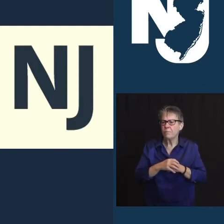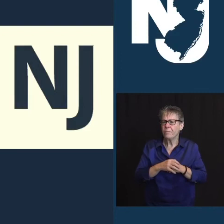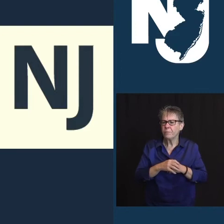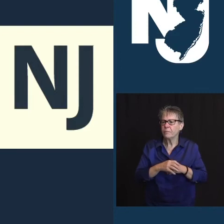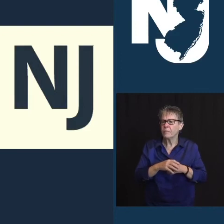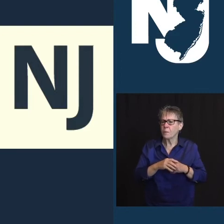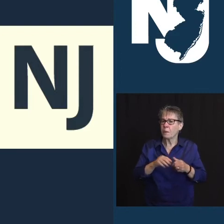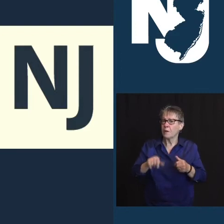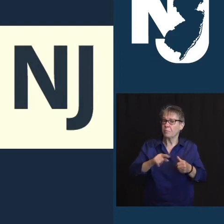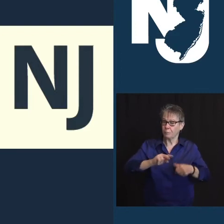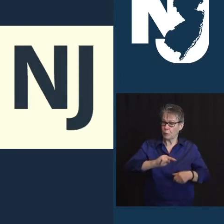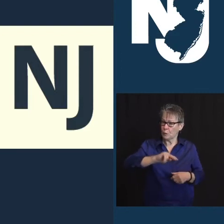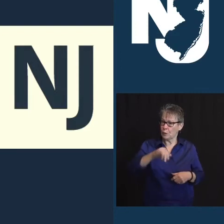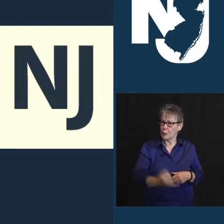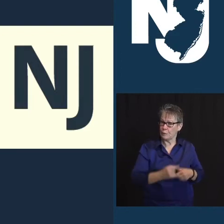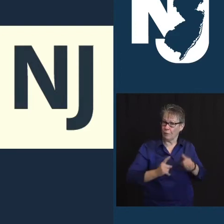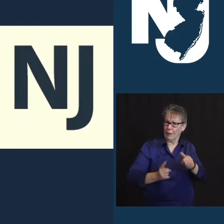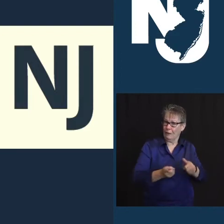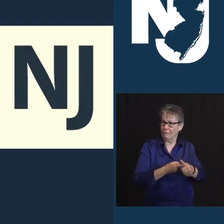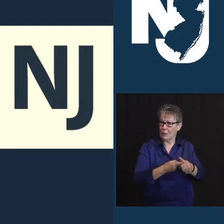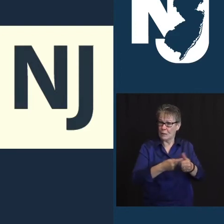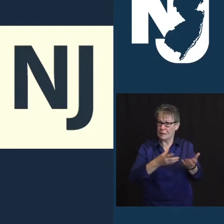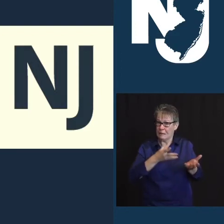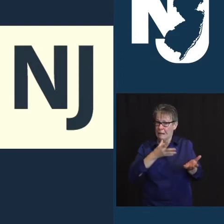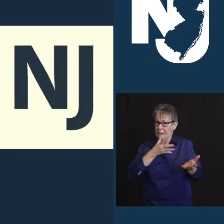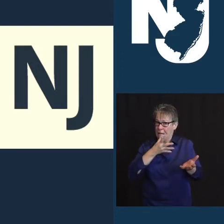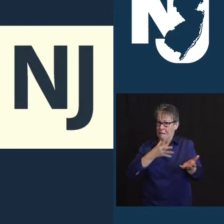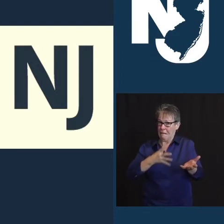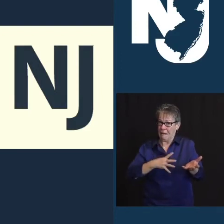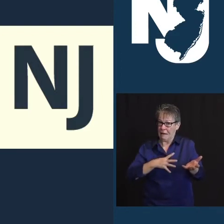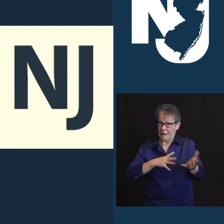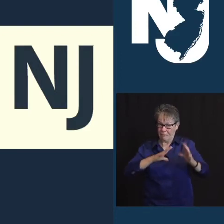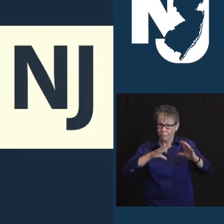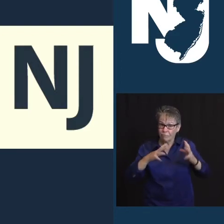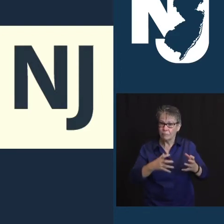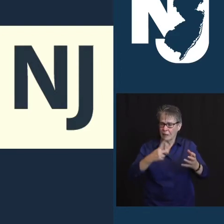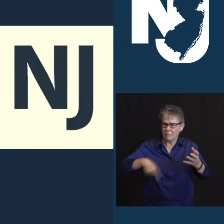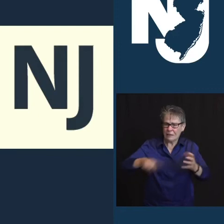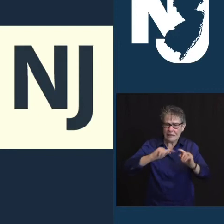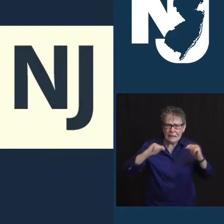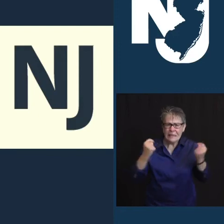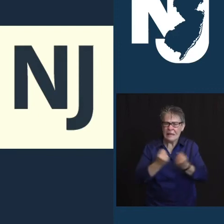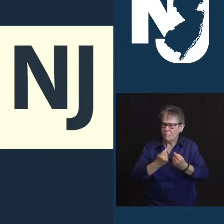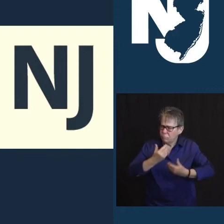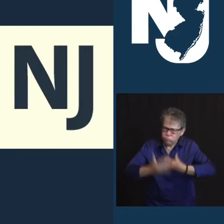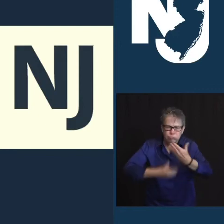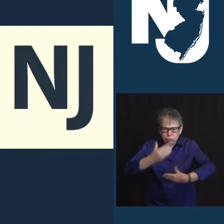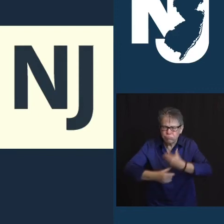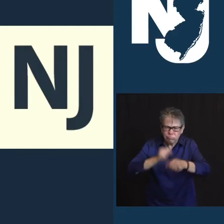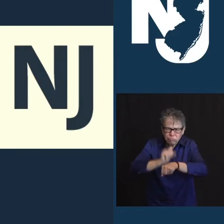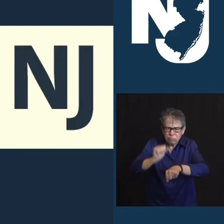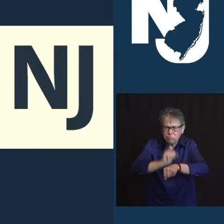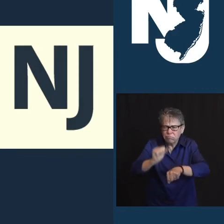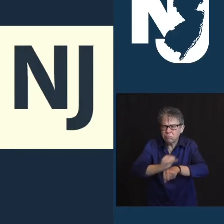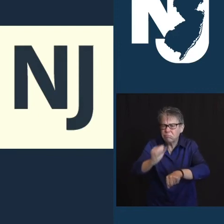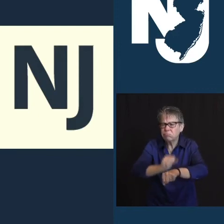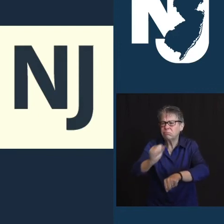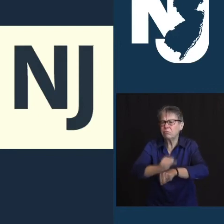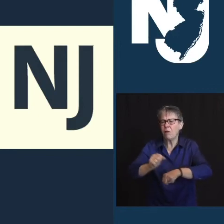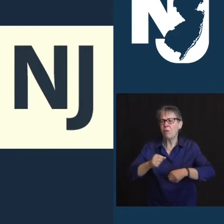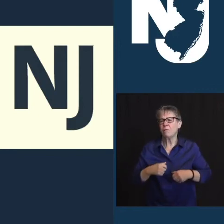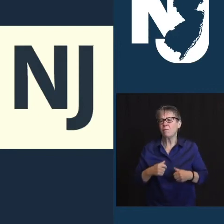what has truly been a multi-year effort. Together with our legislative partners, we have already enacted numerous measures aimed at saving the lives